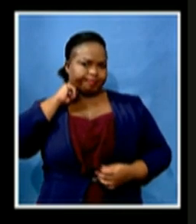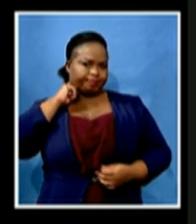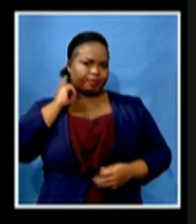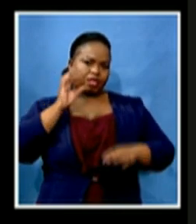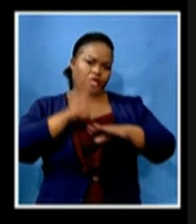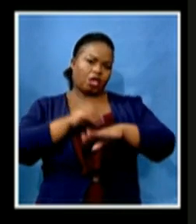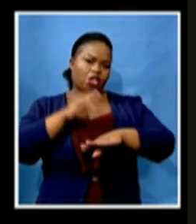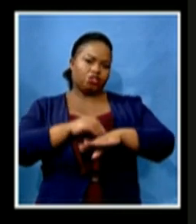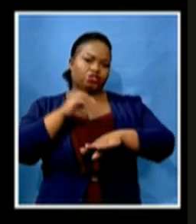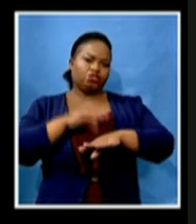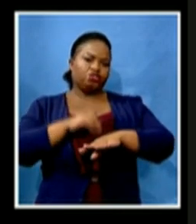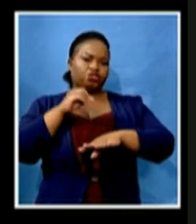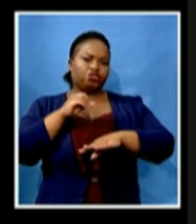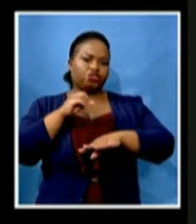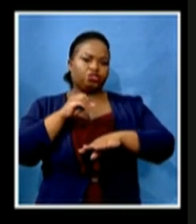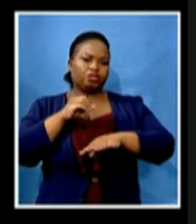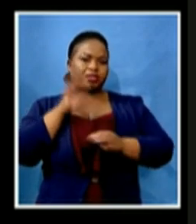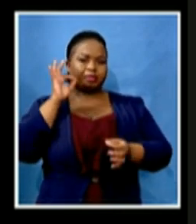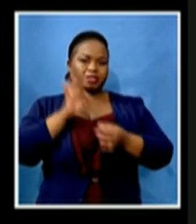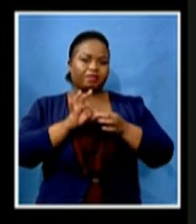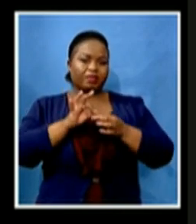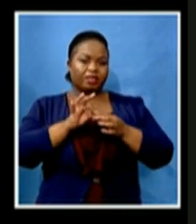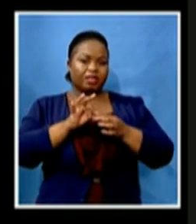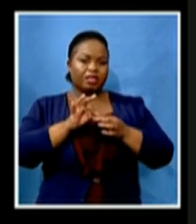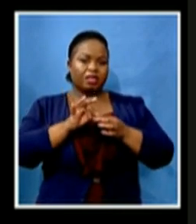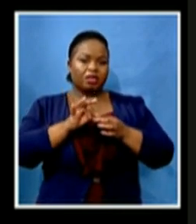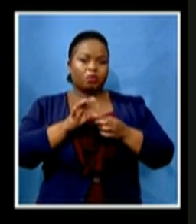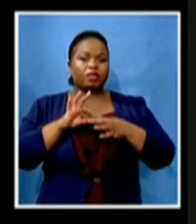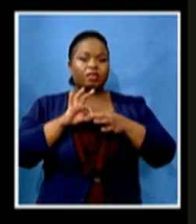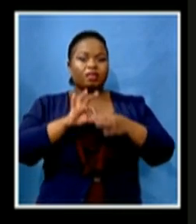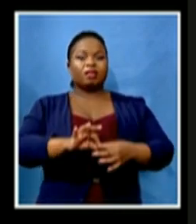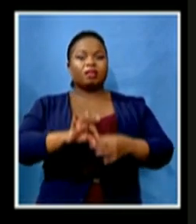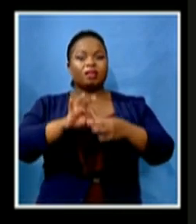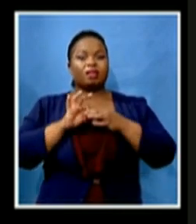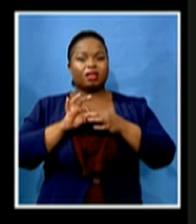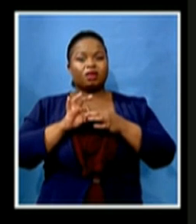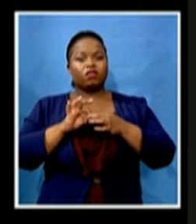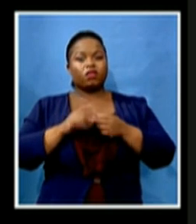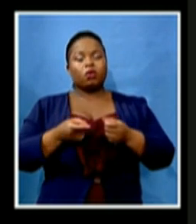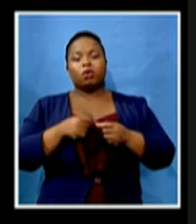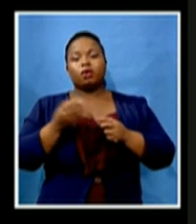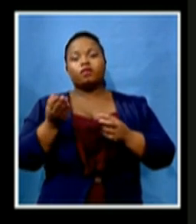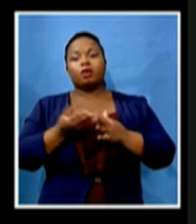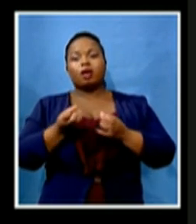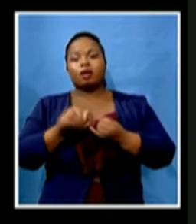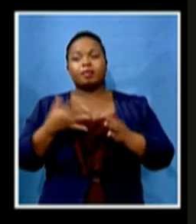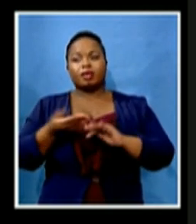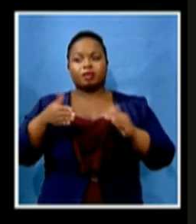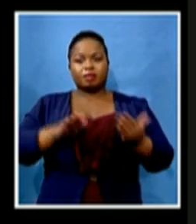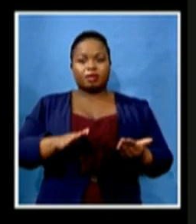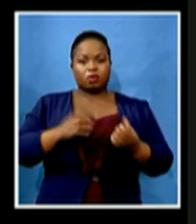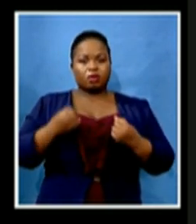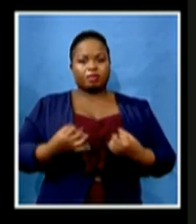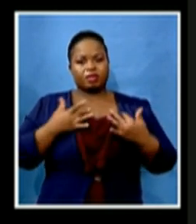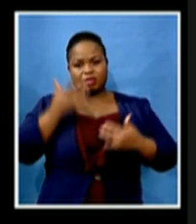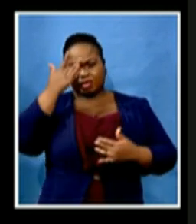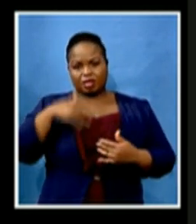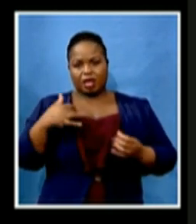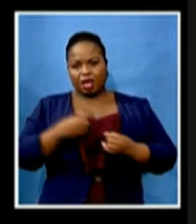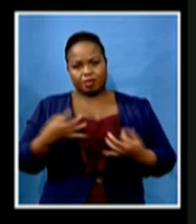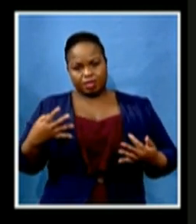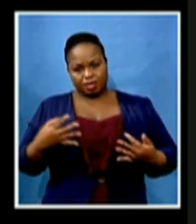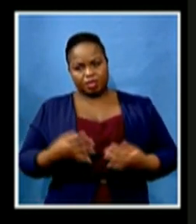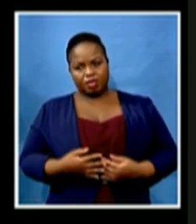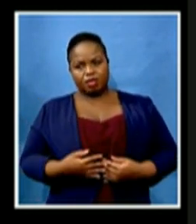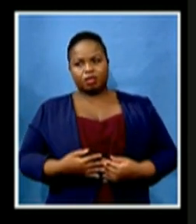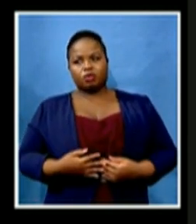related to the case fatality and the infection fatality estimates that are available by age. I can't speak